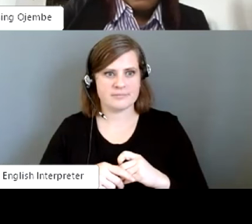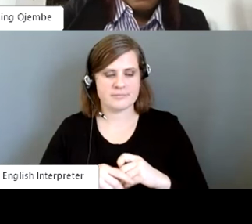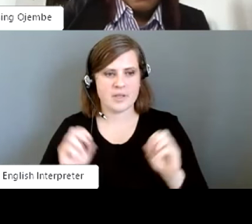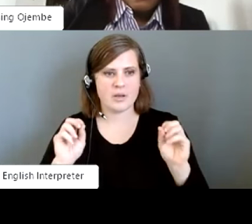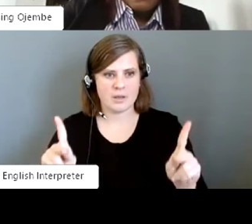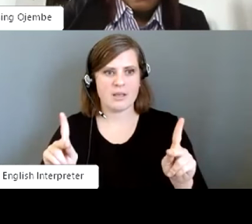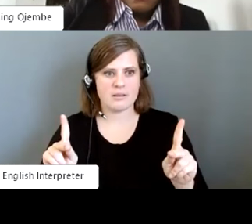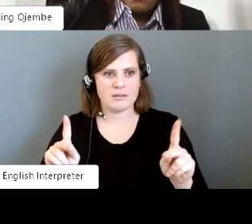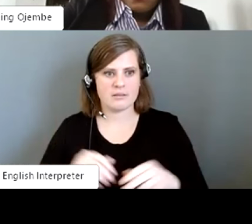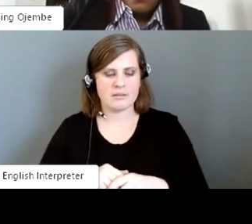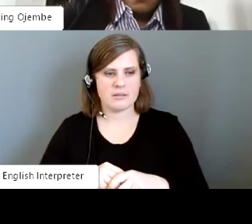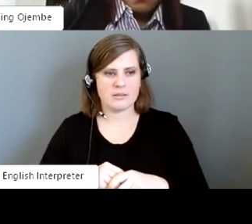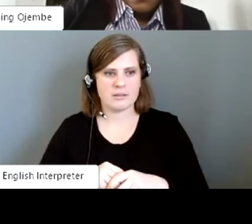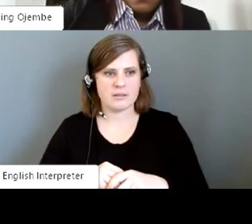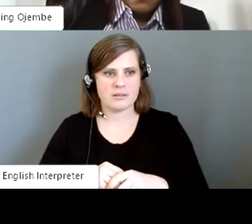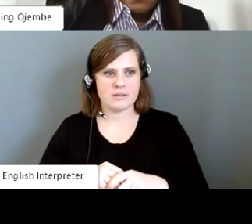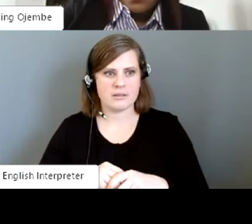Okay.